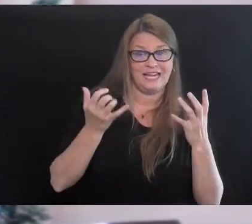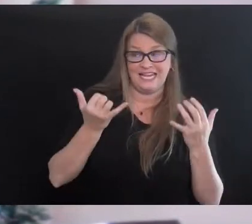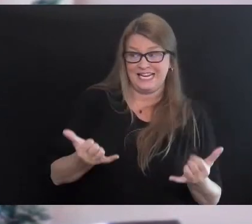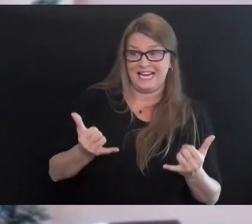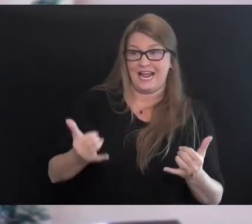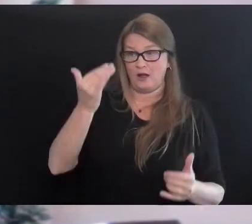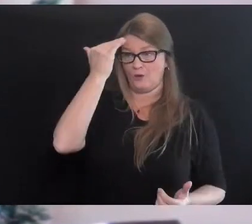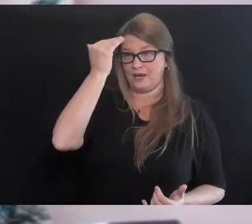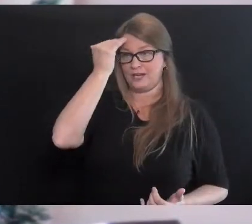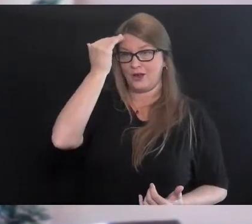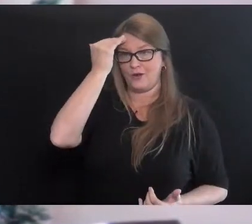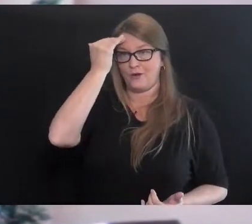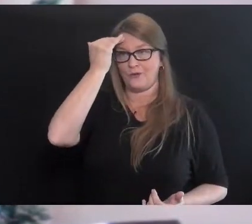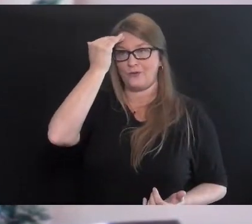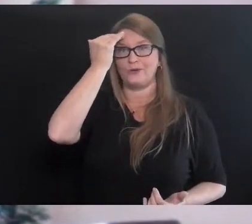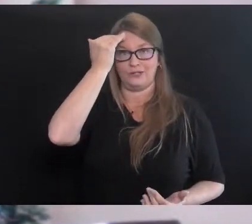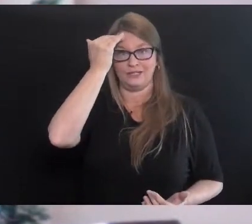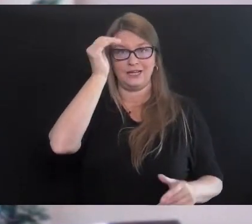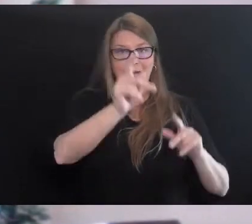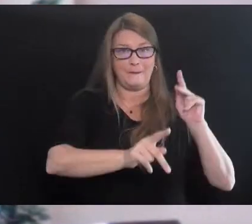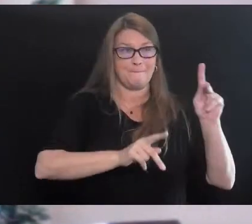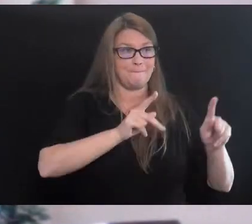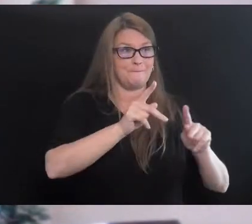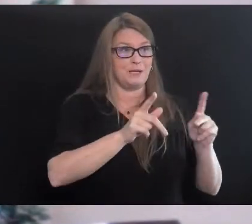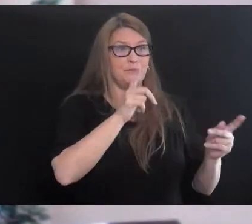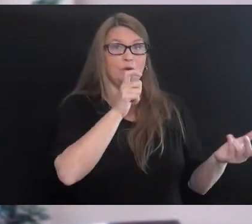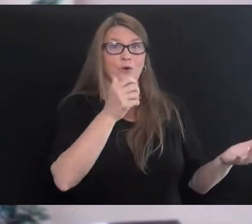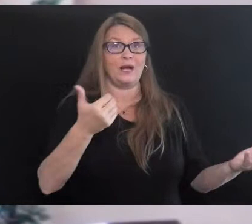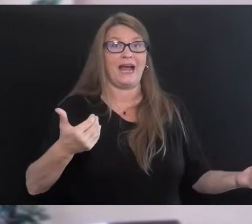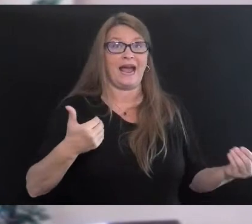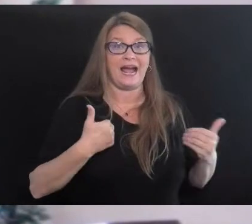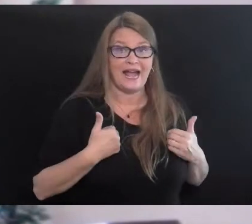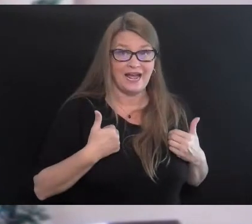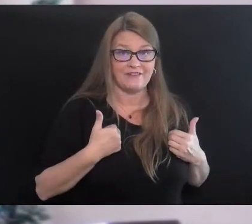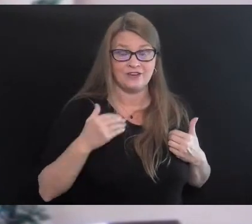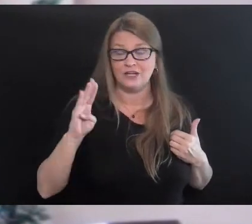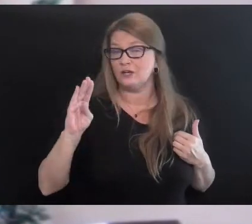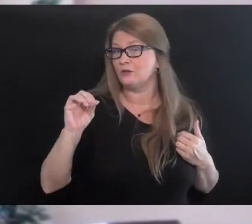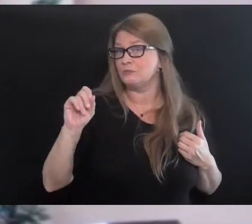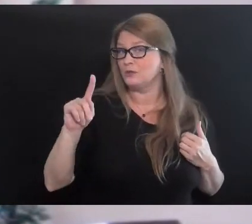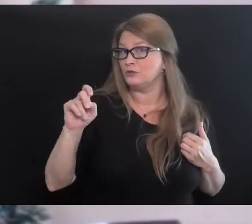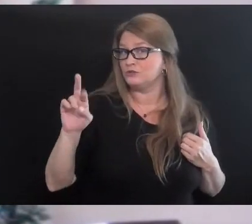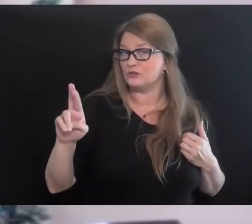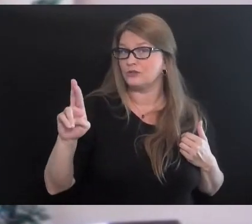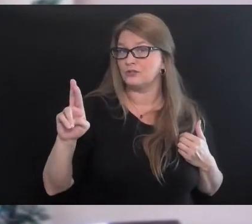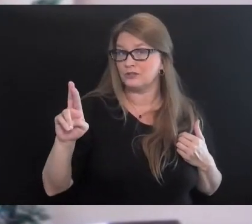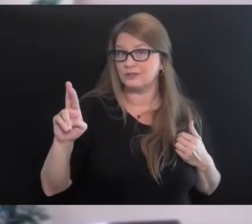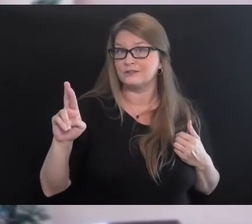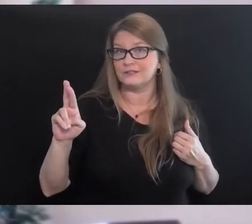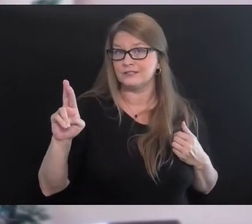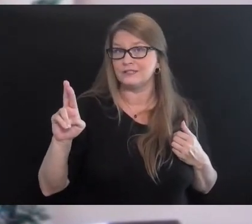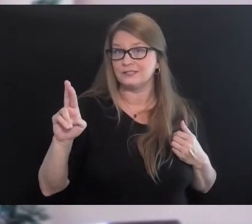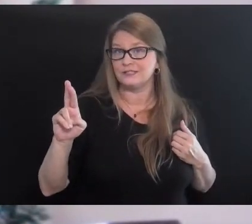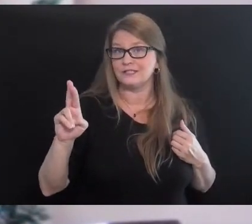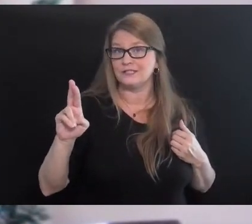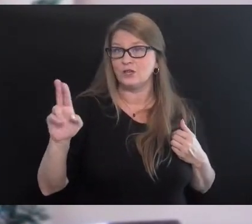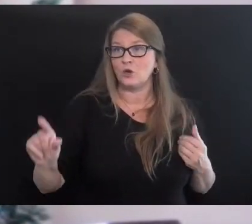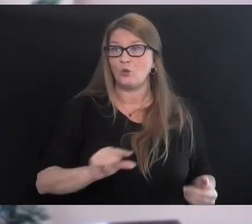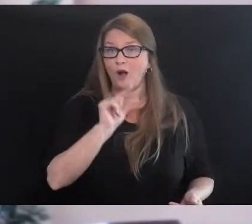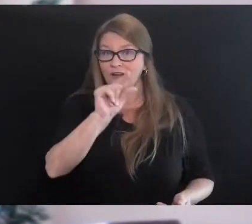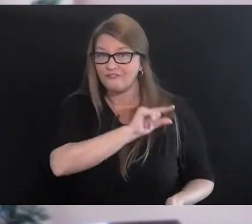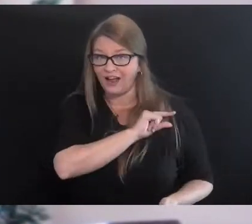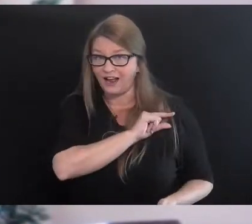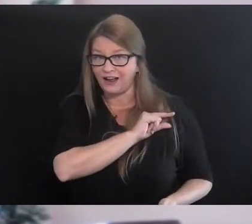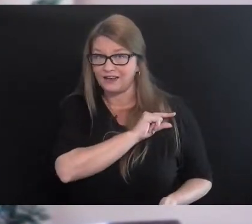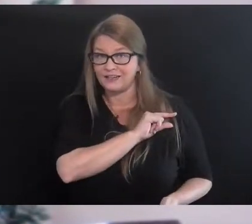now, though, is that people that are eligible for the boosters for these vaccines who qualify, which means